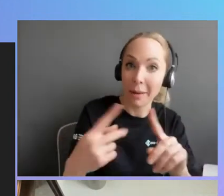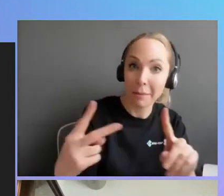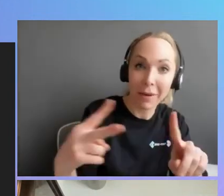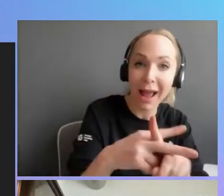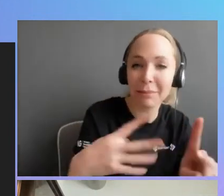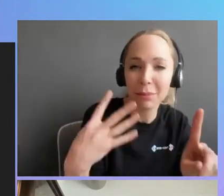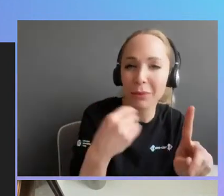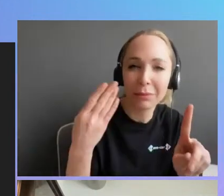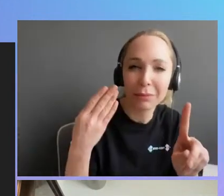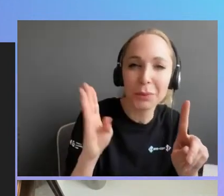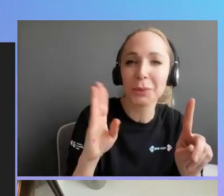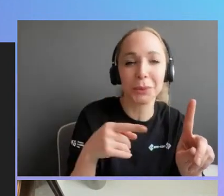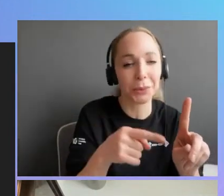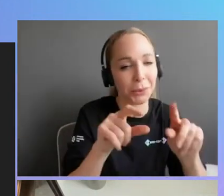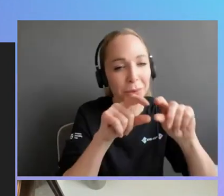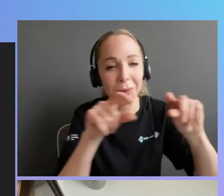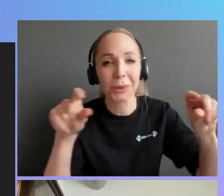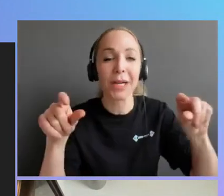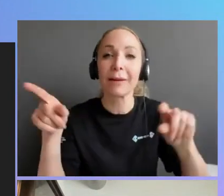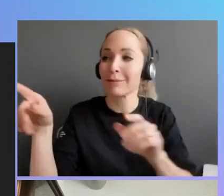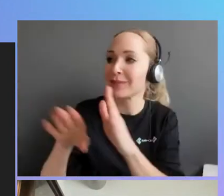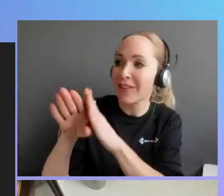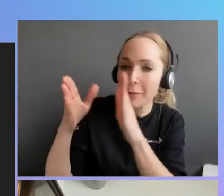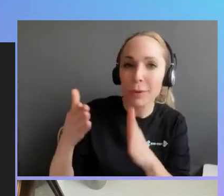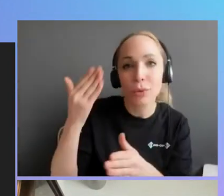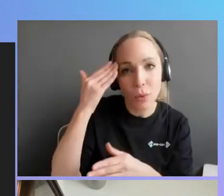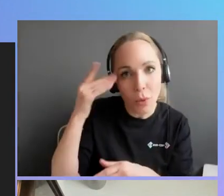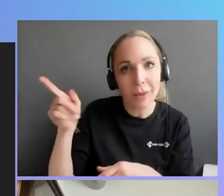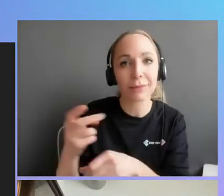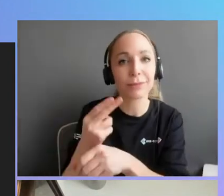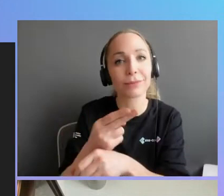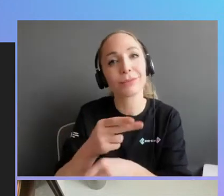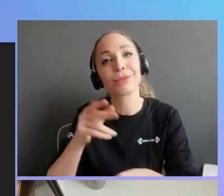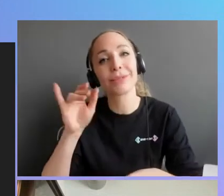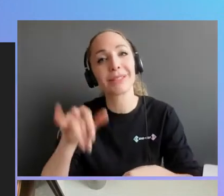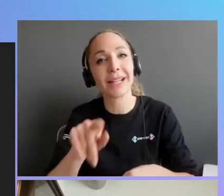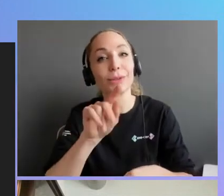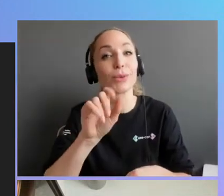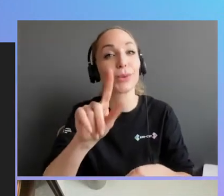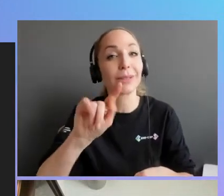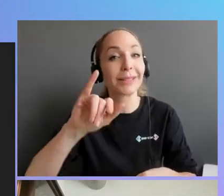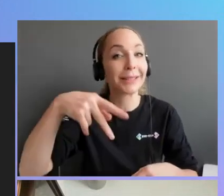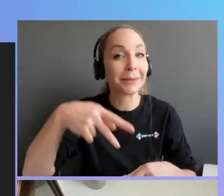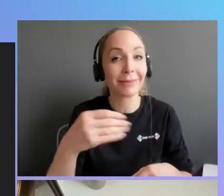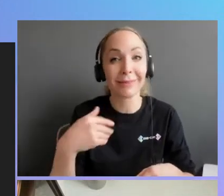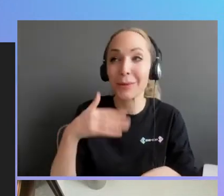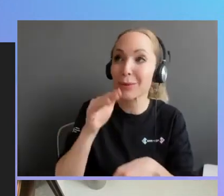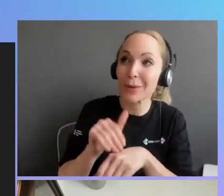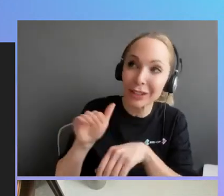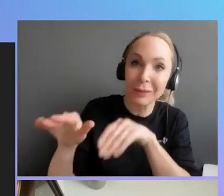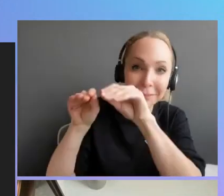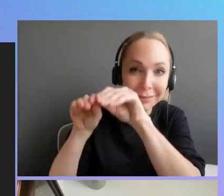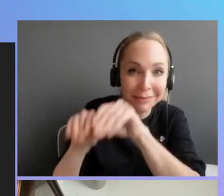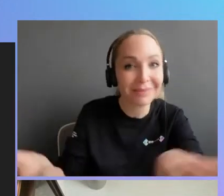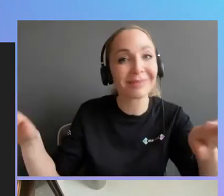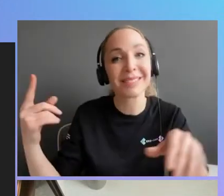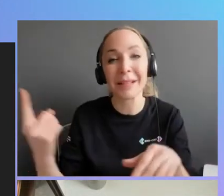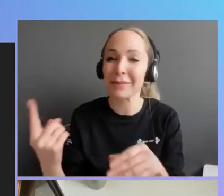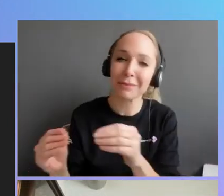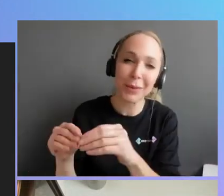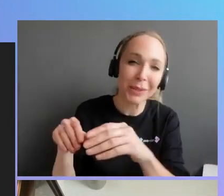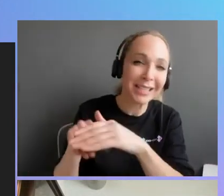My developers will know to use our tooltip component in our design system, and we'll ship something accessible. Hooray. That's what we want,